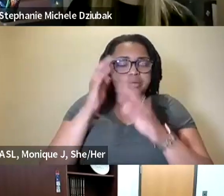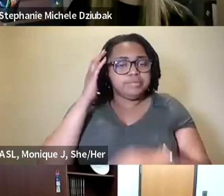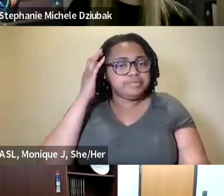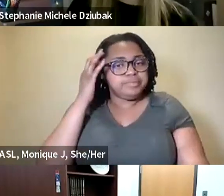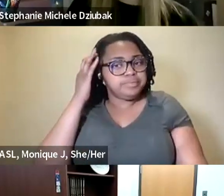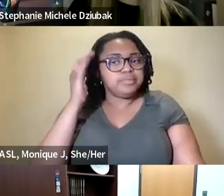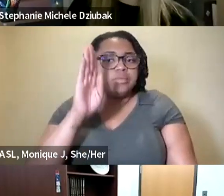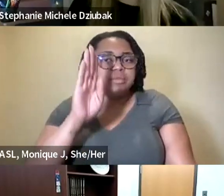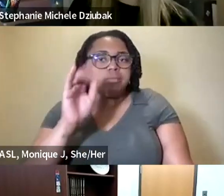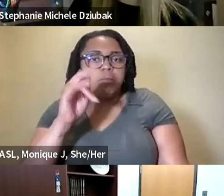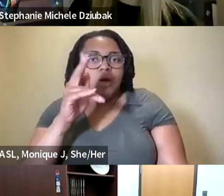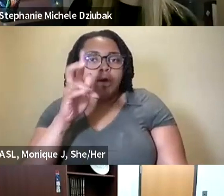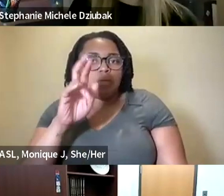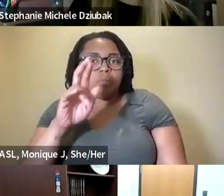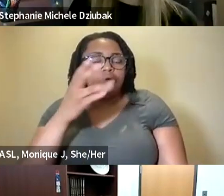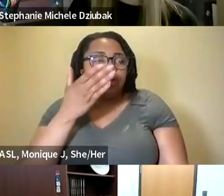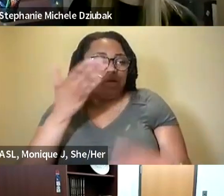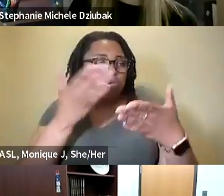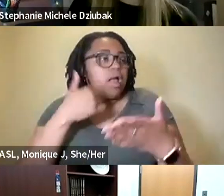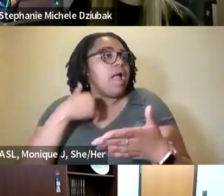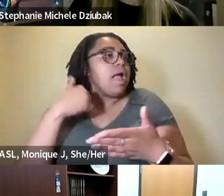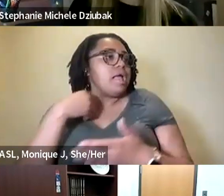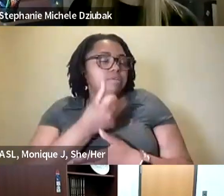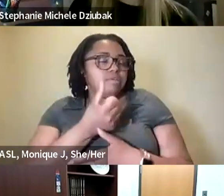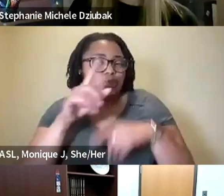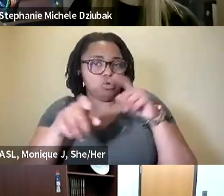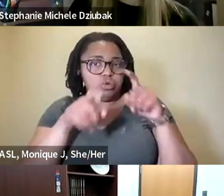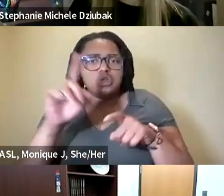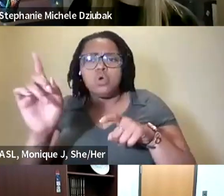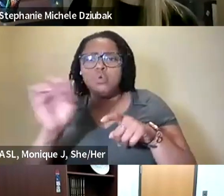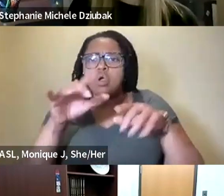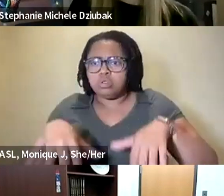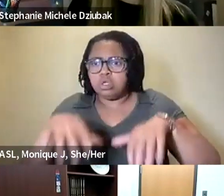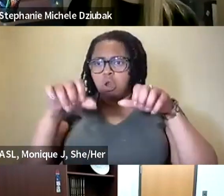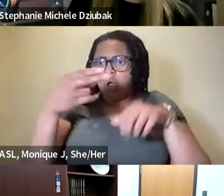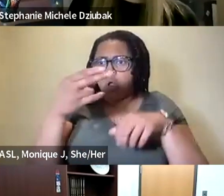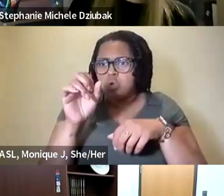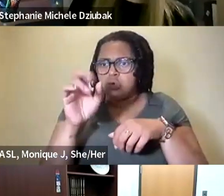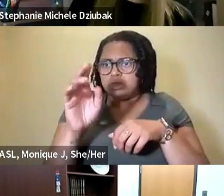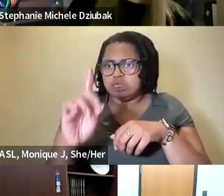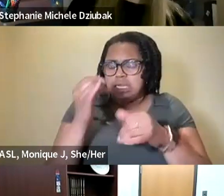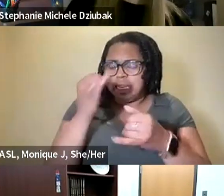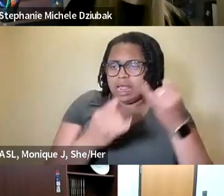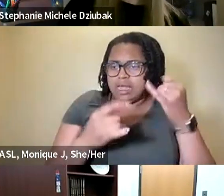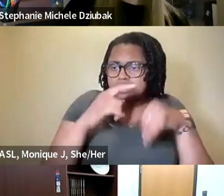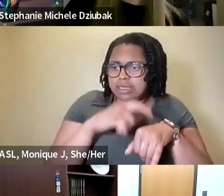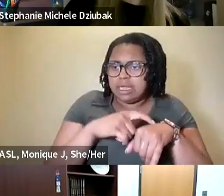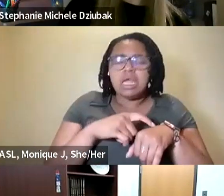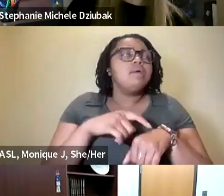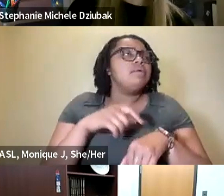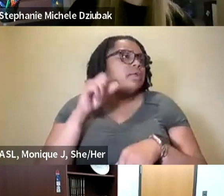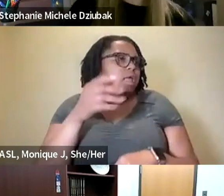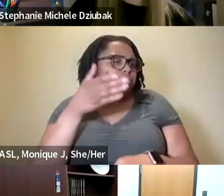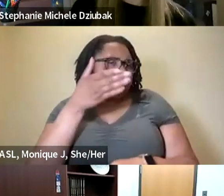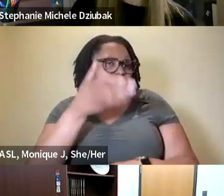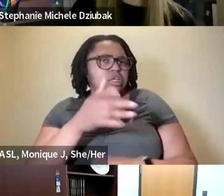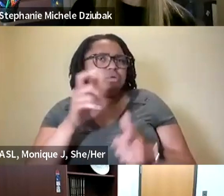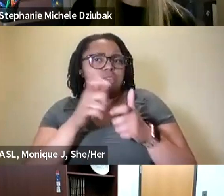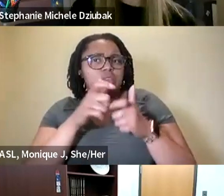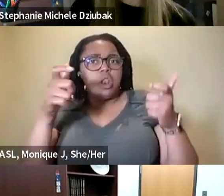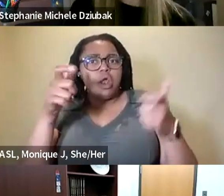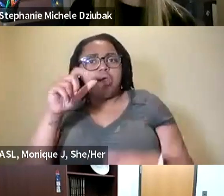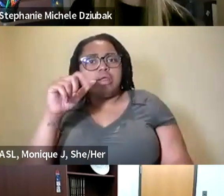Barbara here. I've got a couple questions. Where was it hosted last time? It was hosted in the large assembly